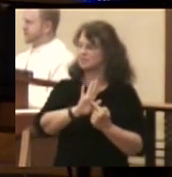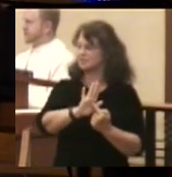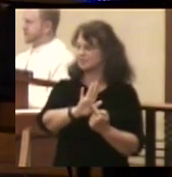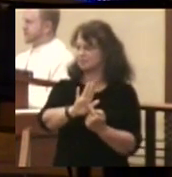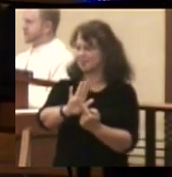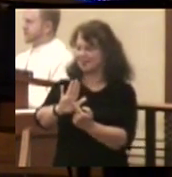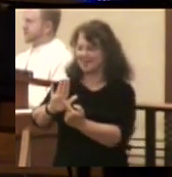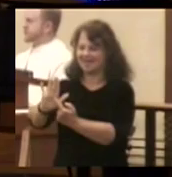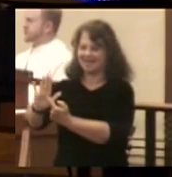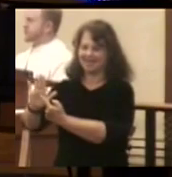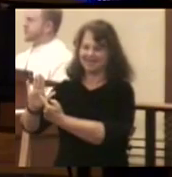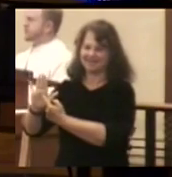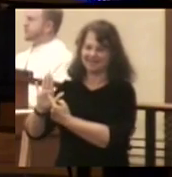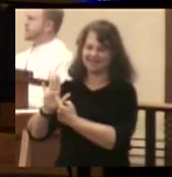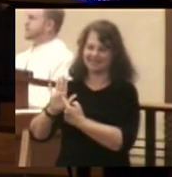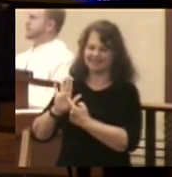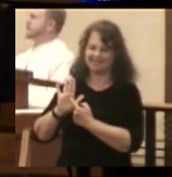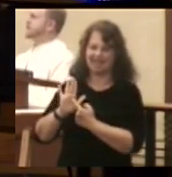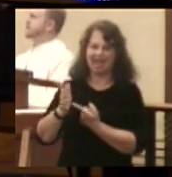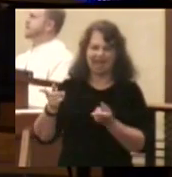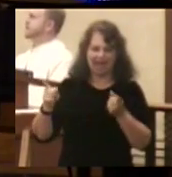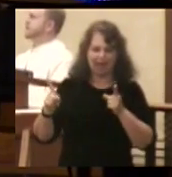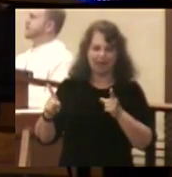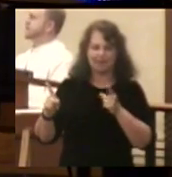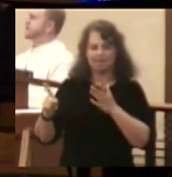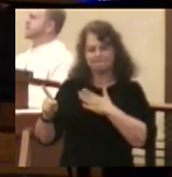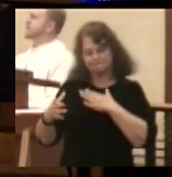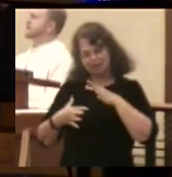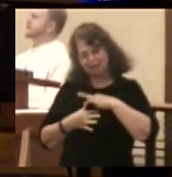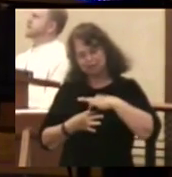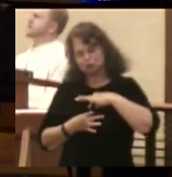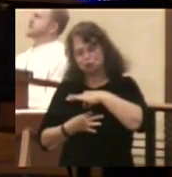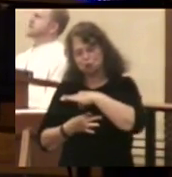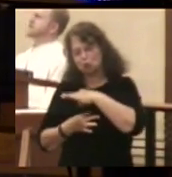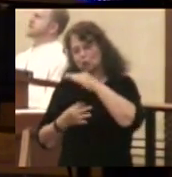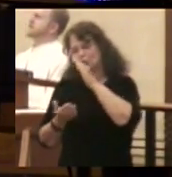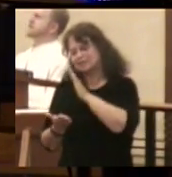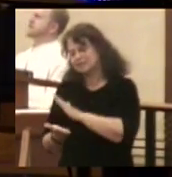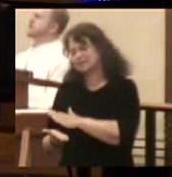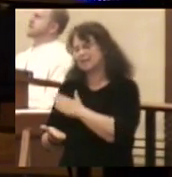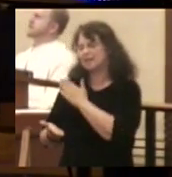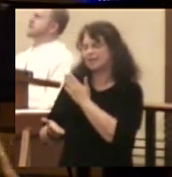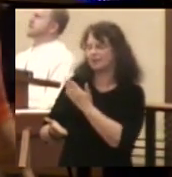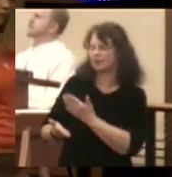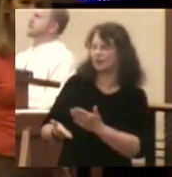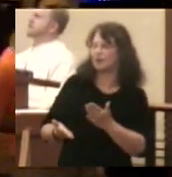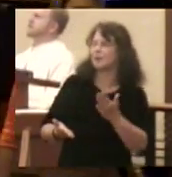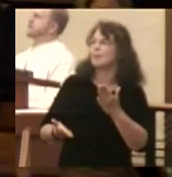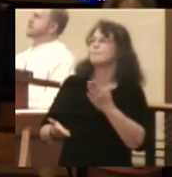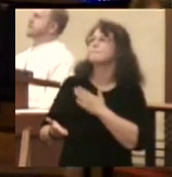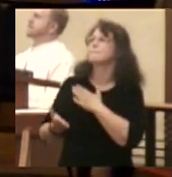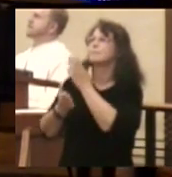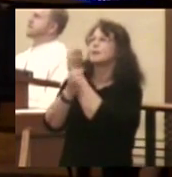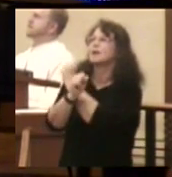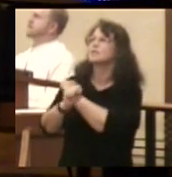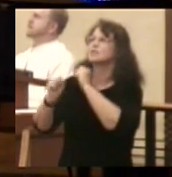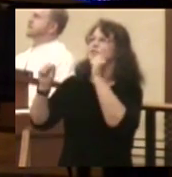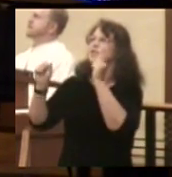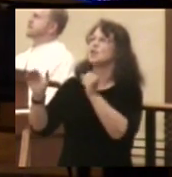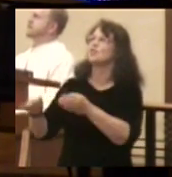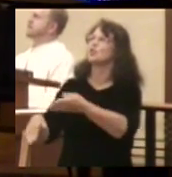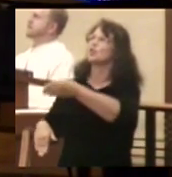displayed. Then sings my soul, my Savior God,